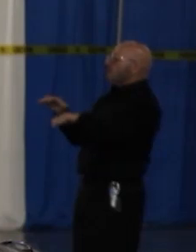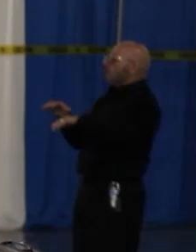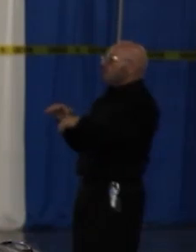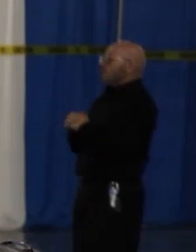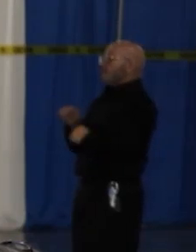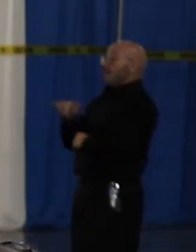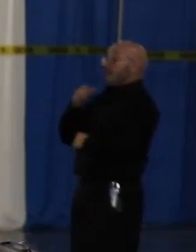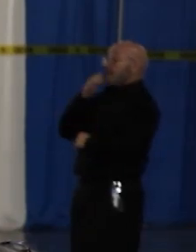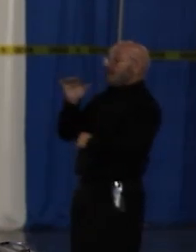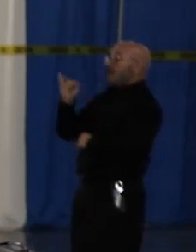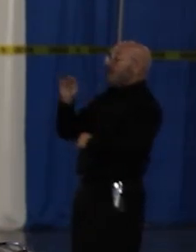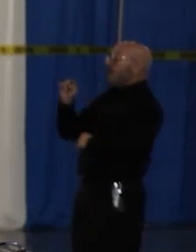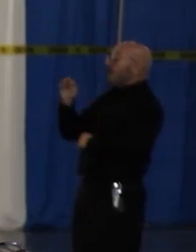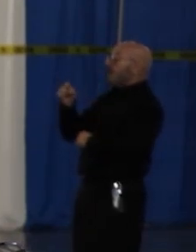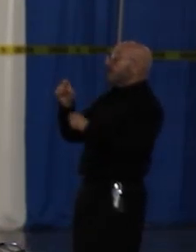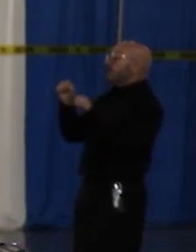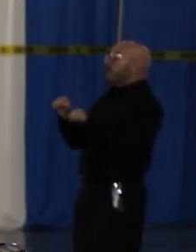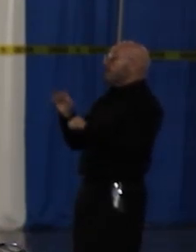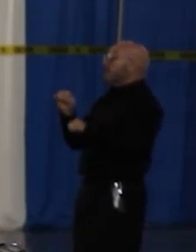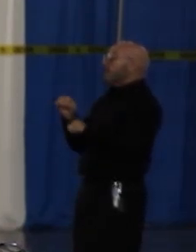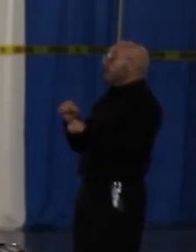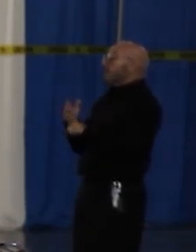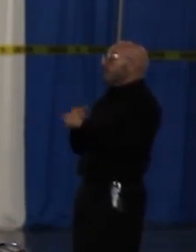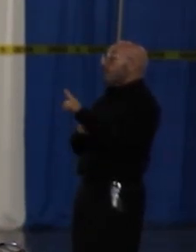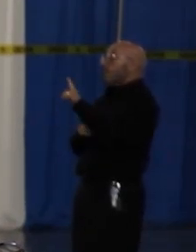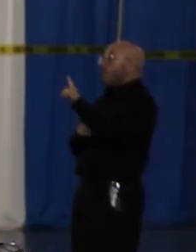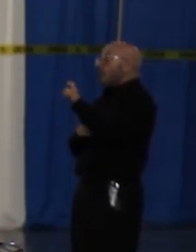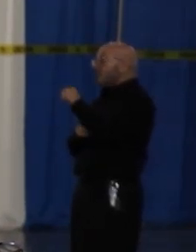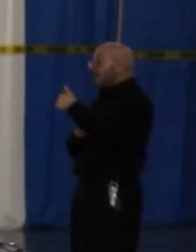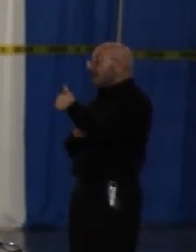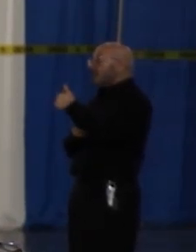heat index to be more in the, say, 105 to 110 range. We weren't quite